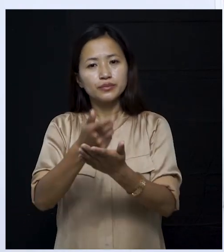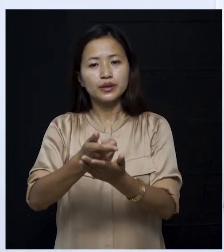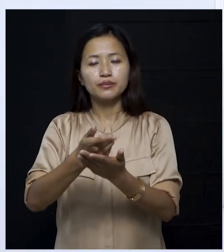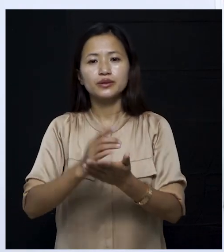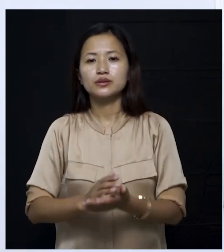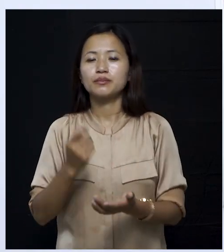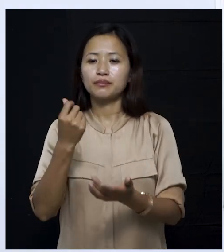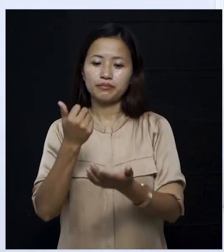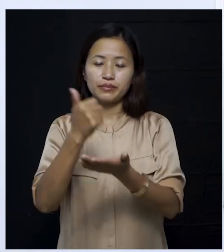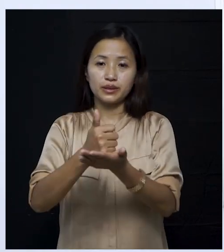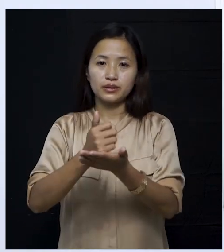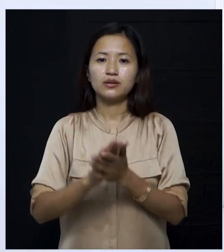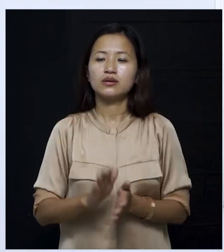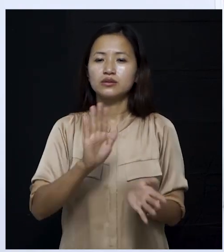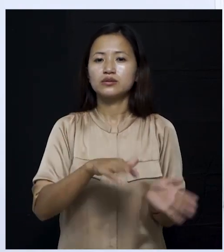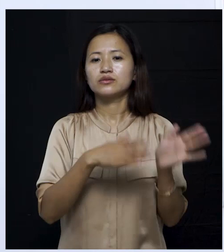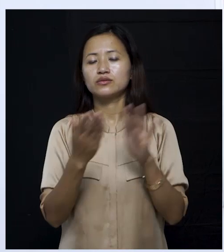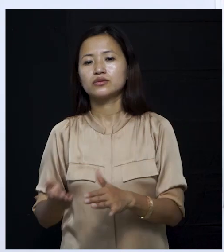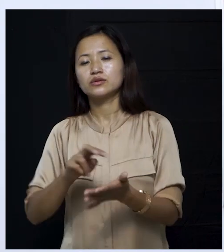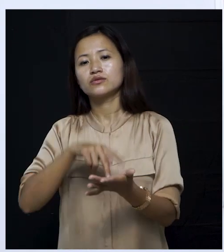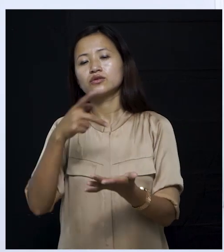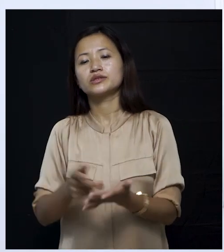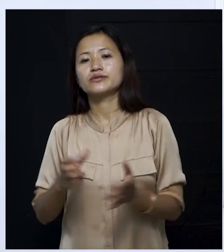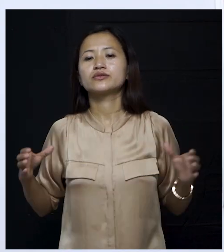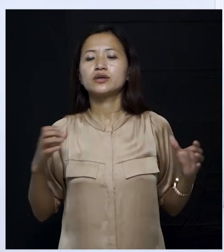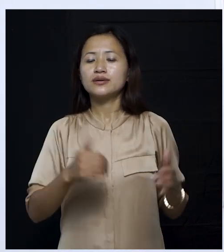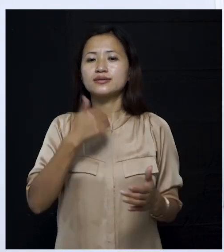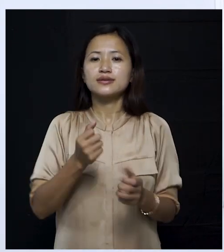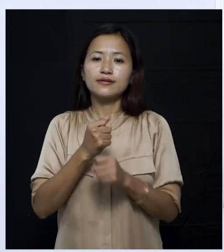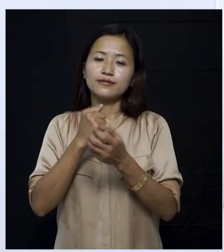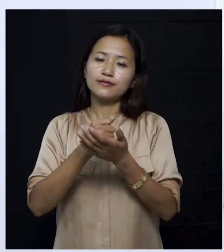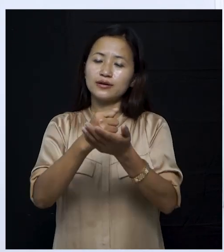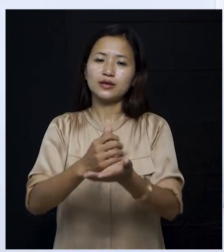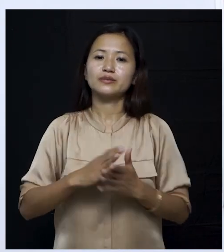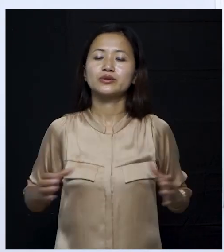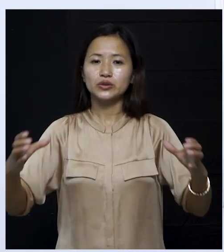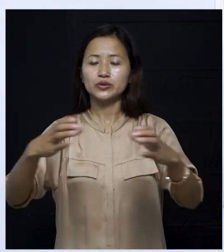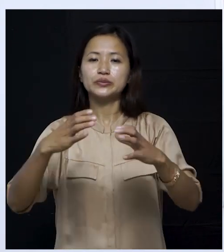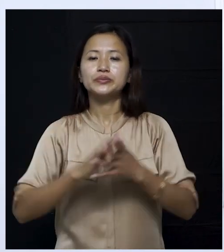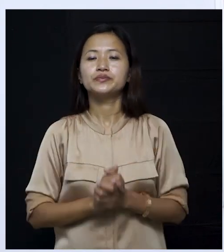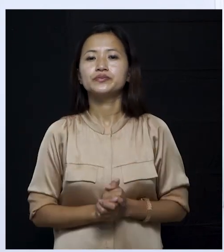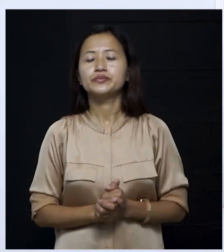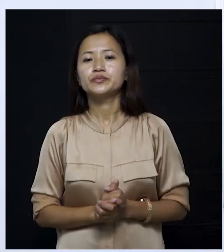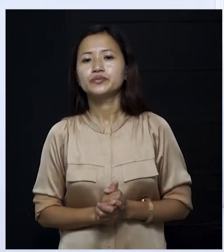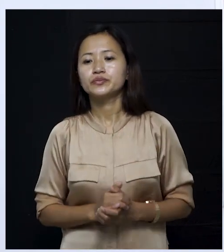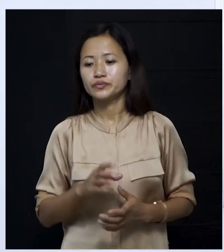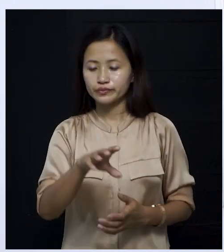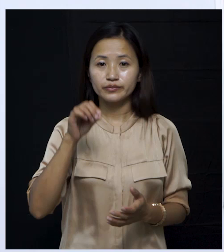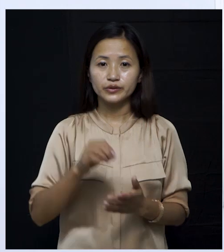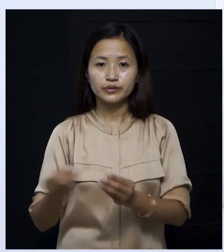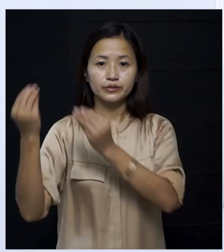the money to the bank, it will fall over the self-help group. So the self-help group, they will take